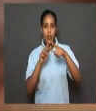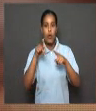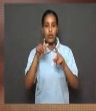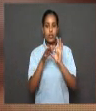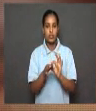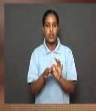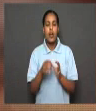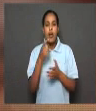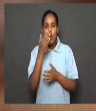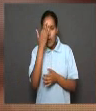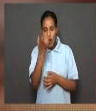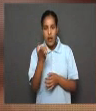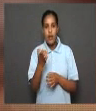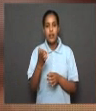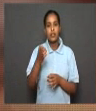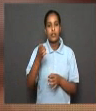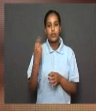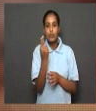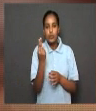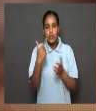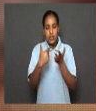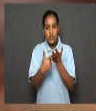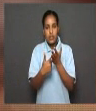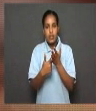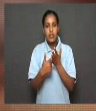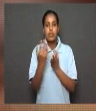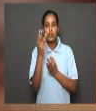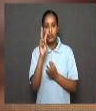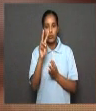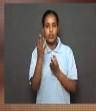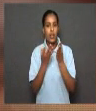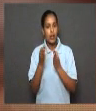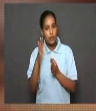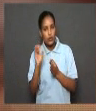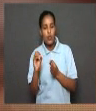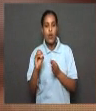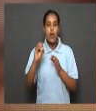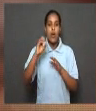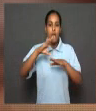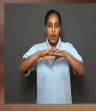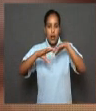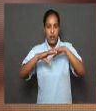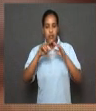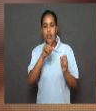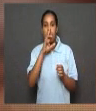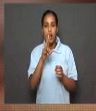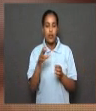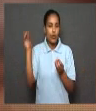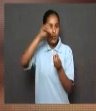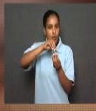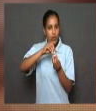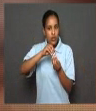While valence bond theory is used to describe these two types of overlap, they are